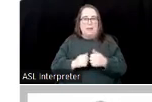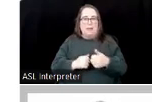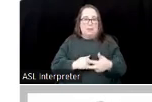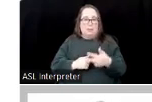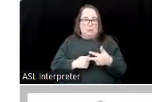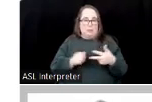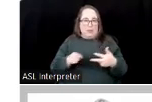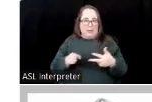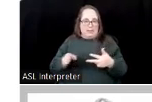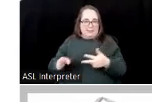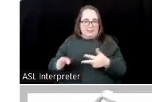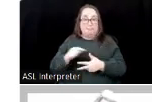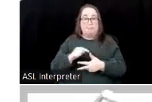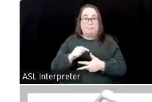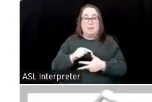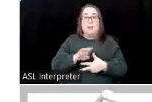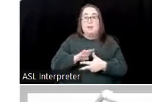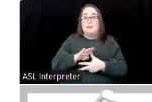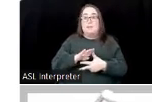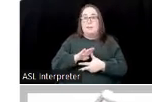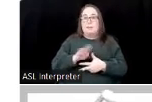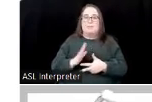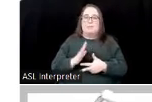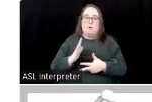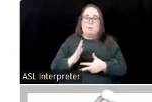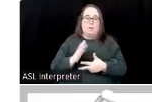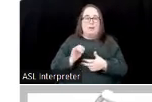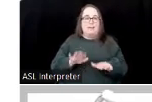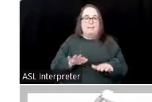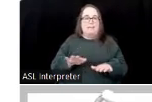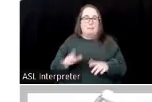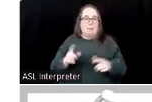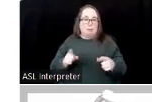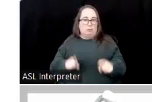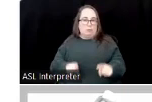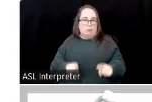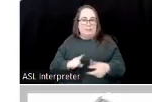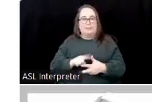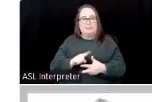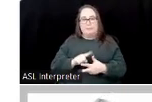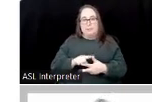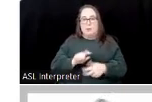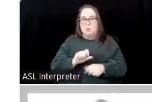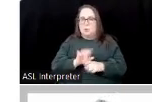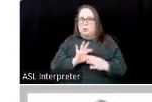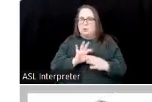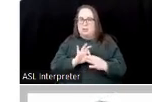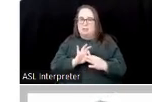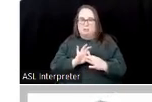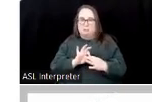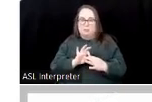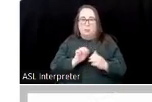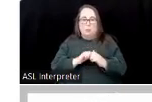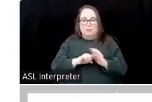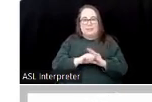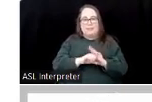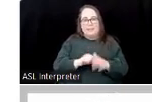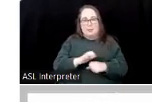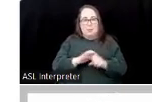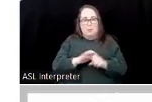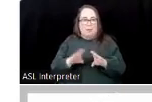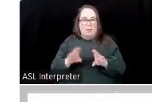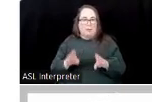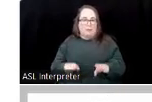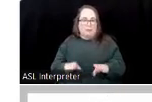ways. First is in developing formal and informal agreements and working relationships with state and local housing